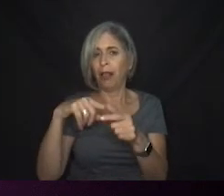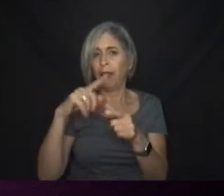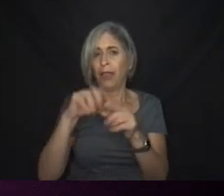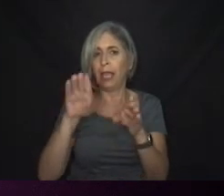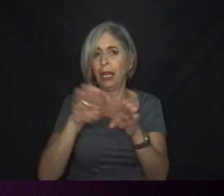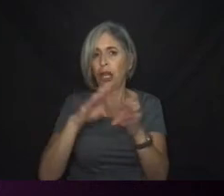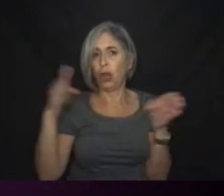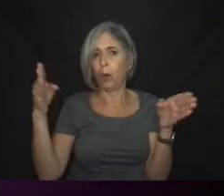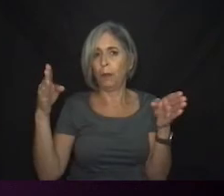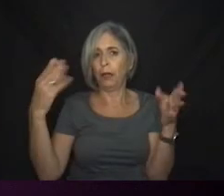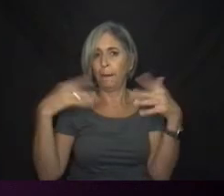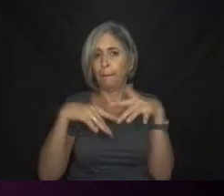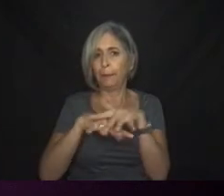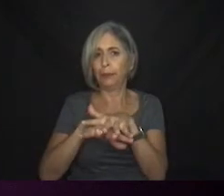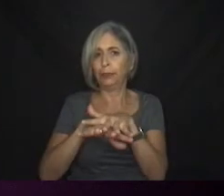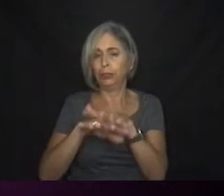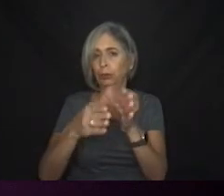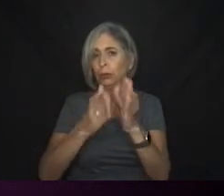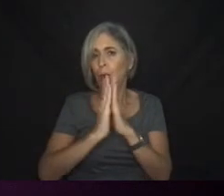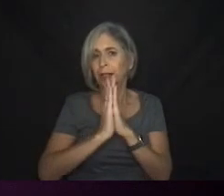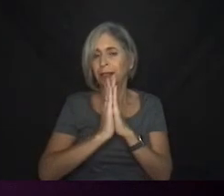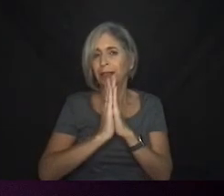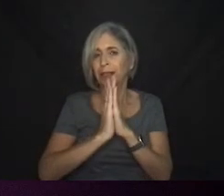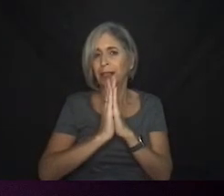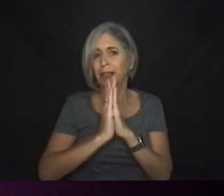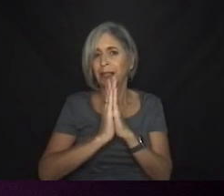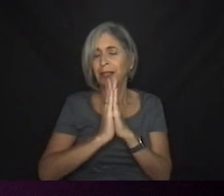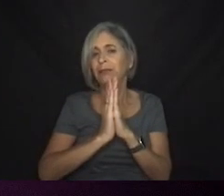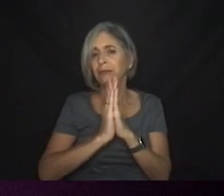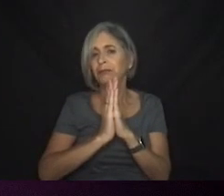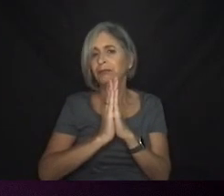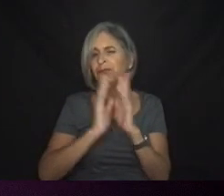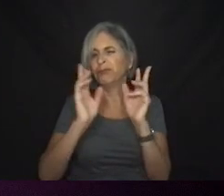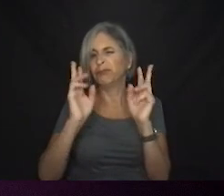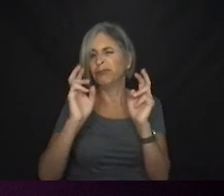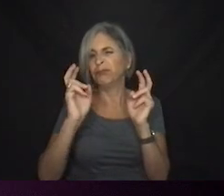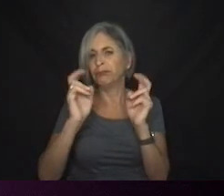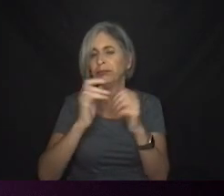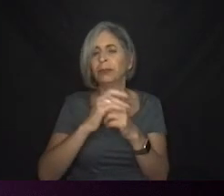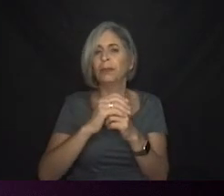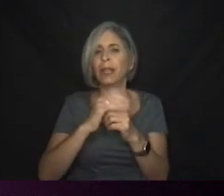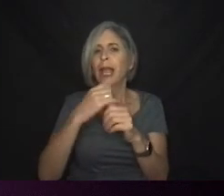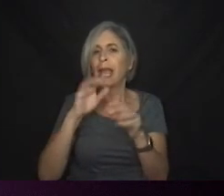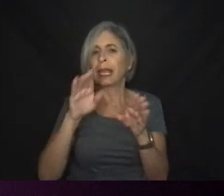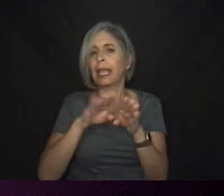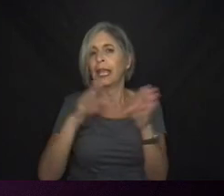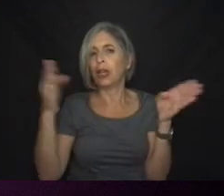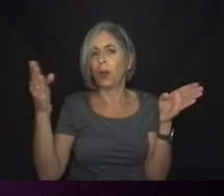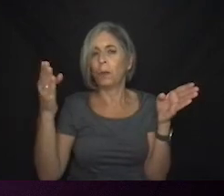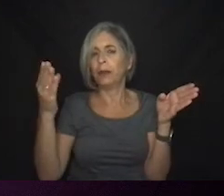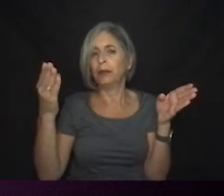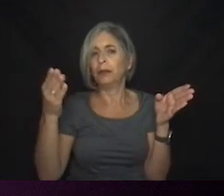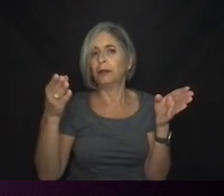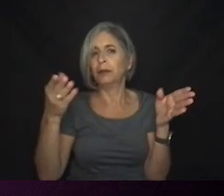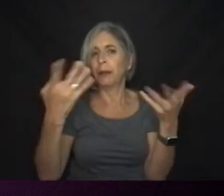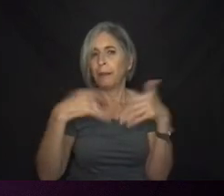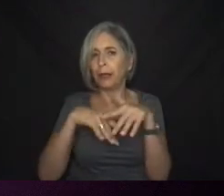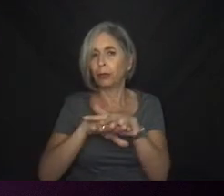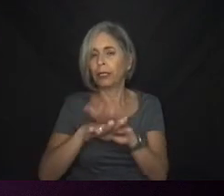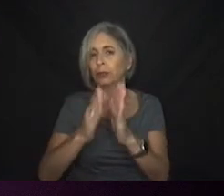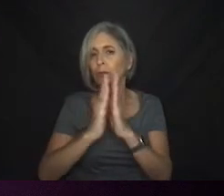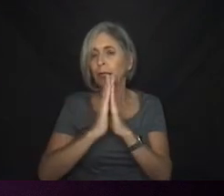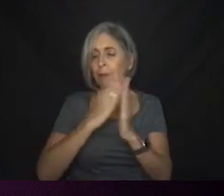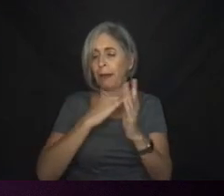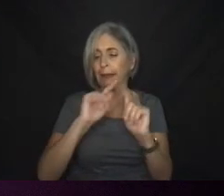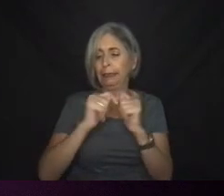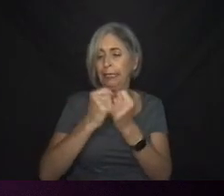open a merge request. I can have or we call them a migration request. That's unfortunate, isn't it? I can open a migration request, have my team review them,